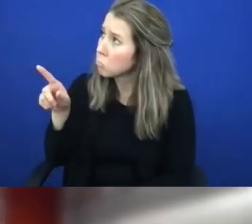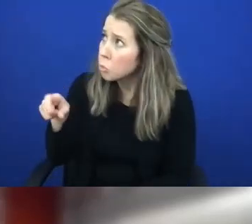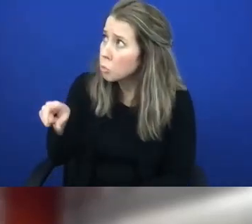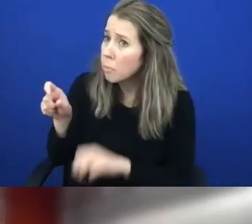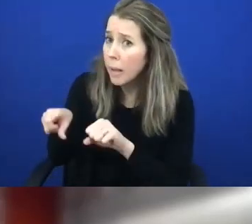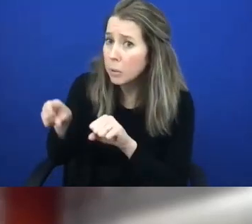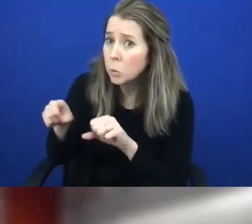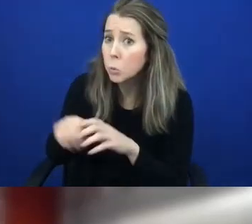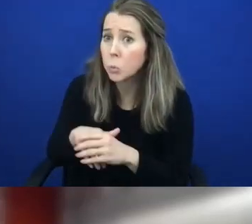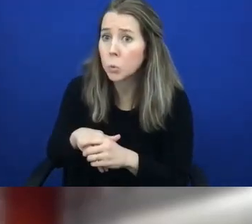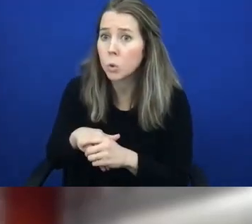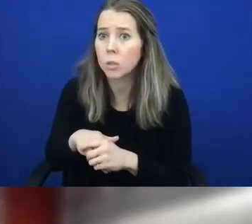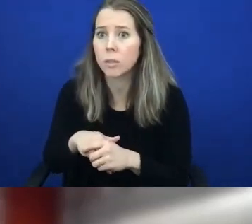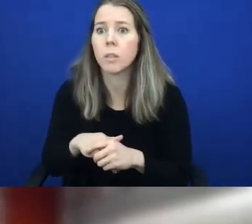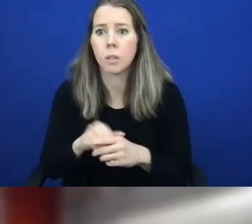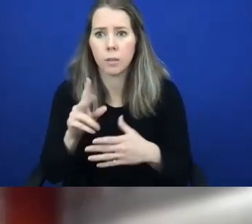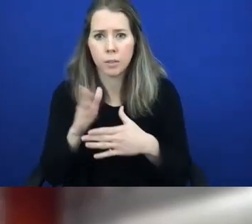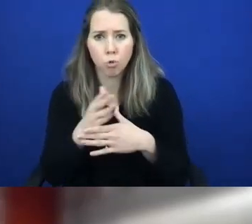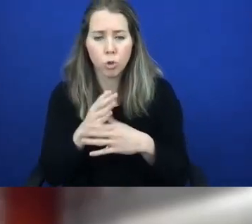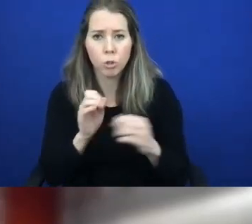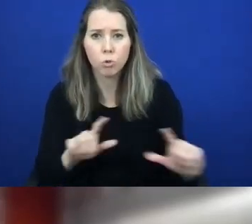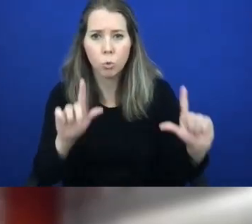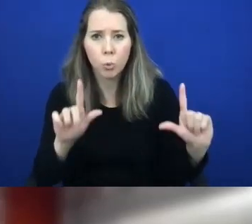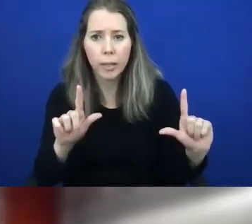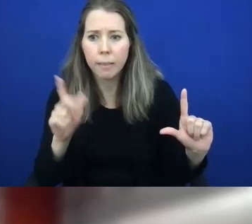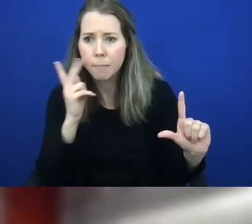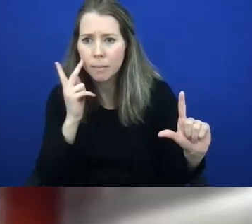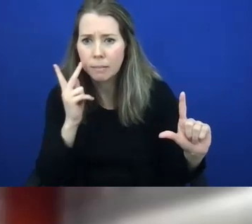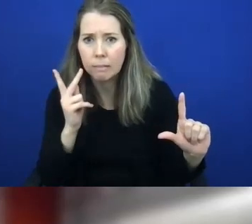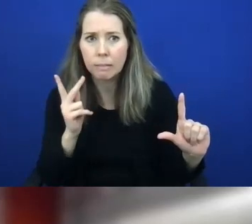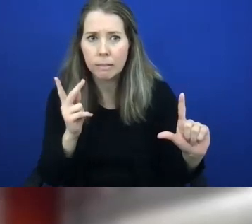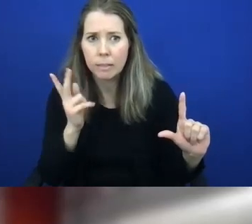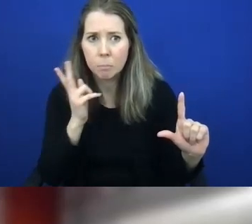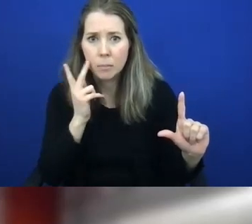Moodian. Okay, share screen. It's not, let's see.